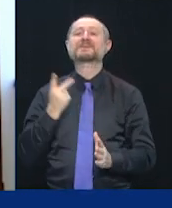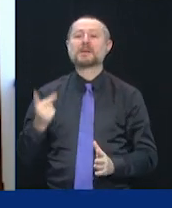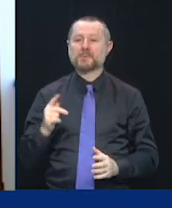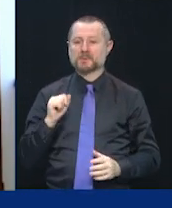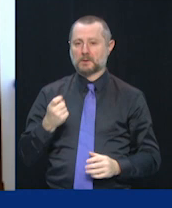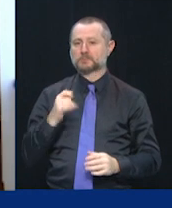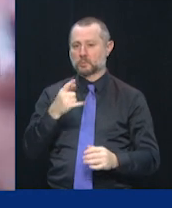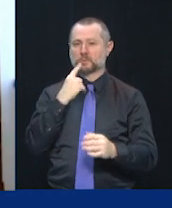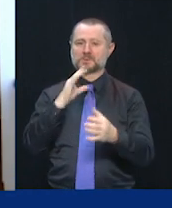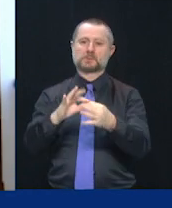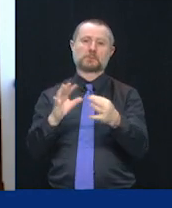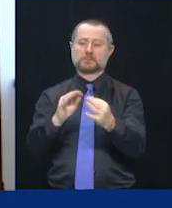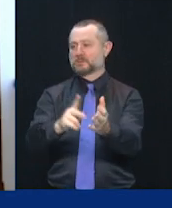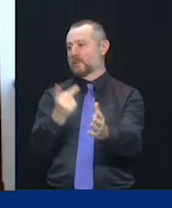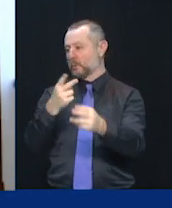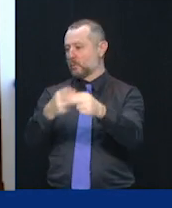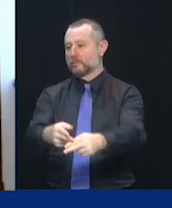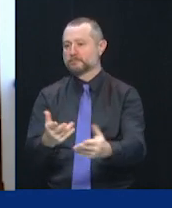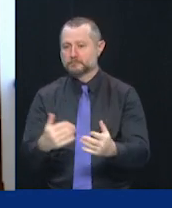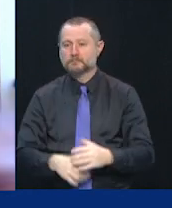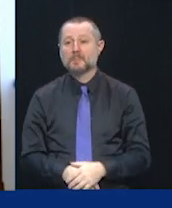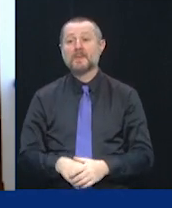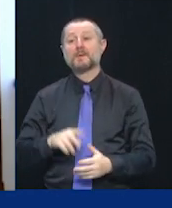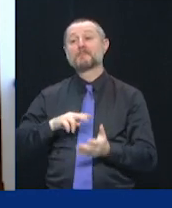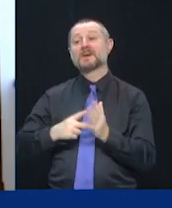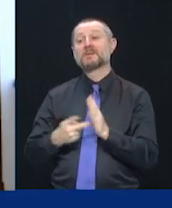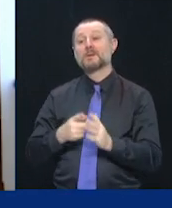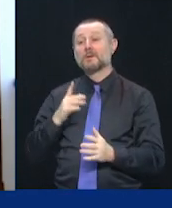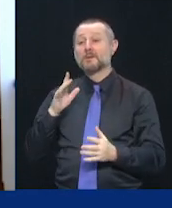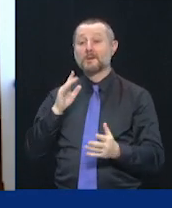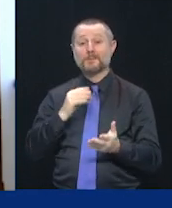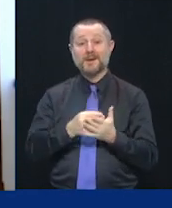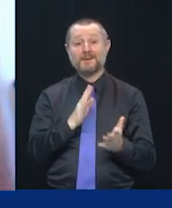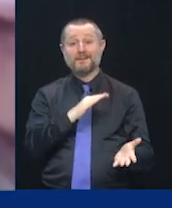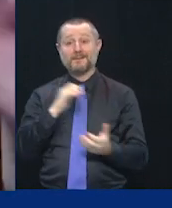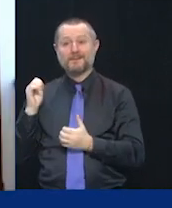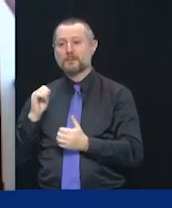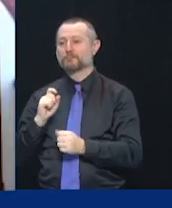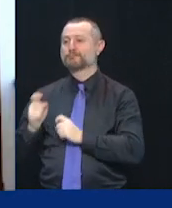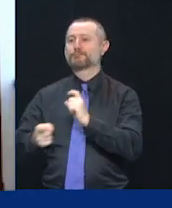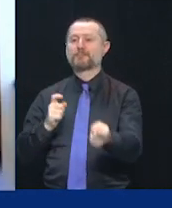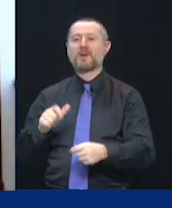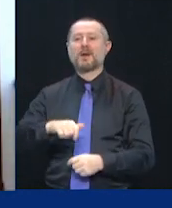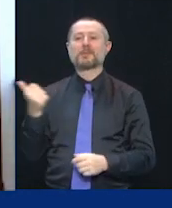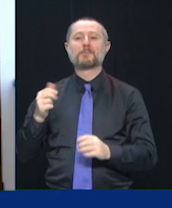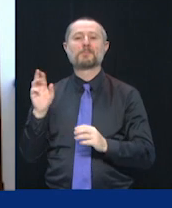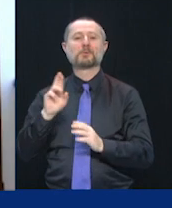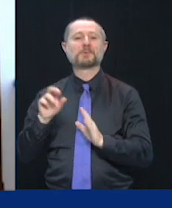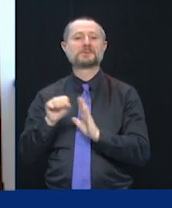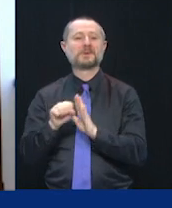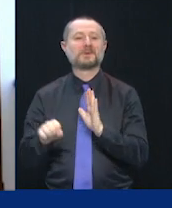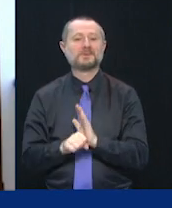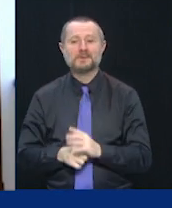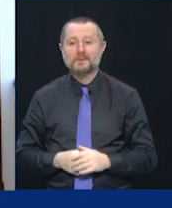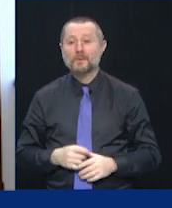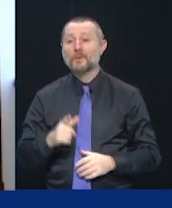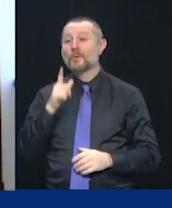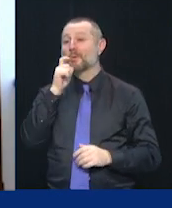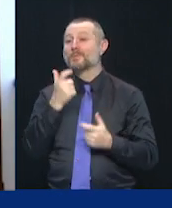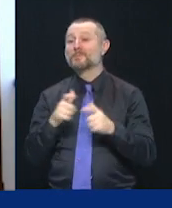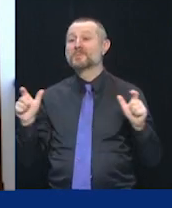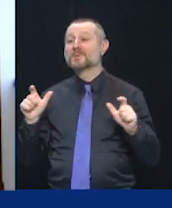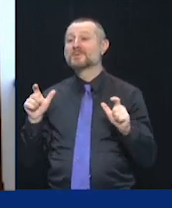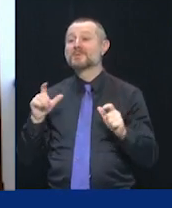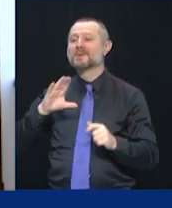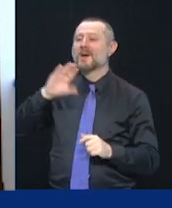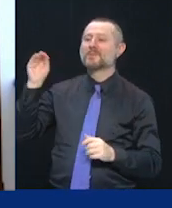out, prioritizing other parts of the country ahead of our region, prioritizing the very wealthy and the biggest corporations over work and